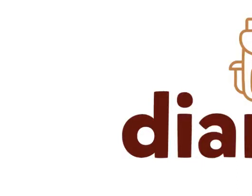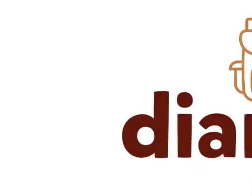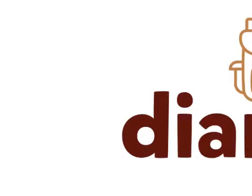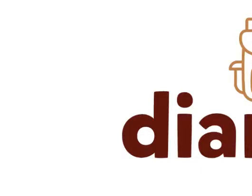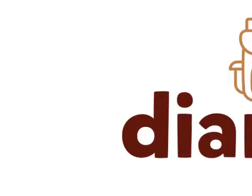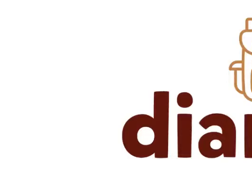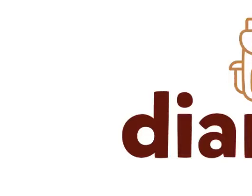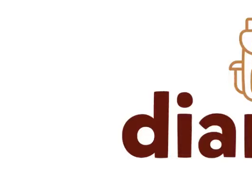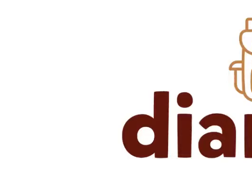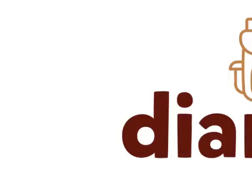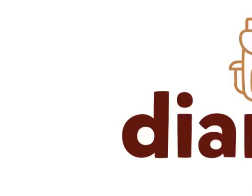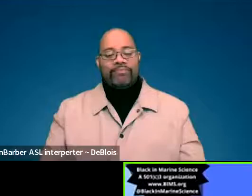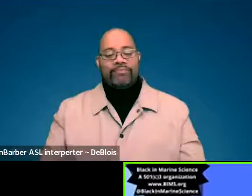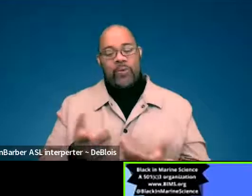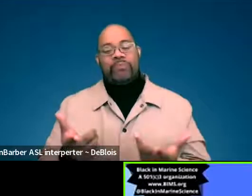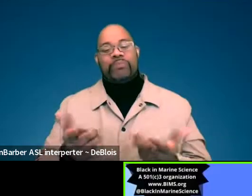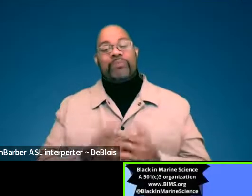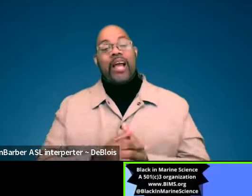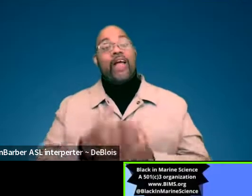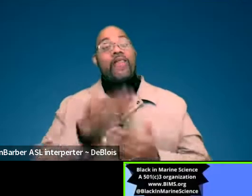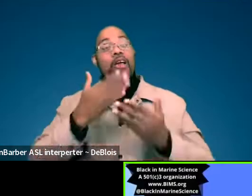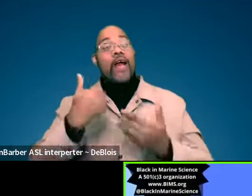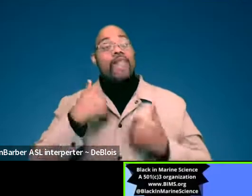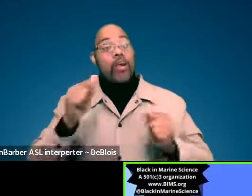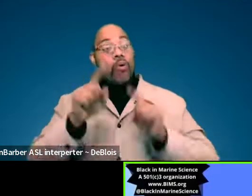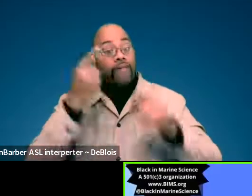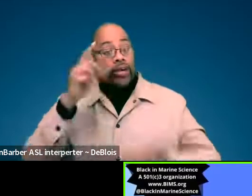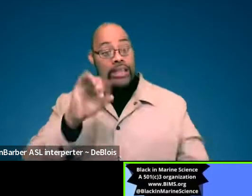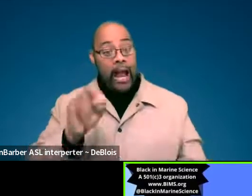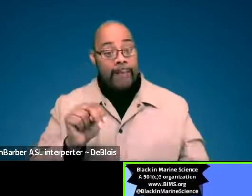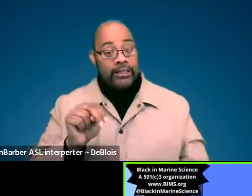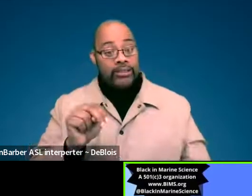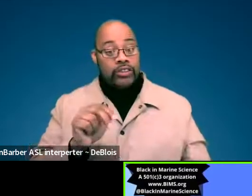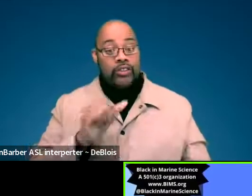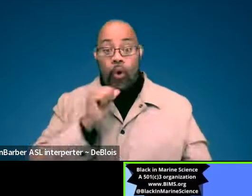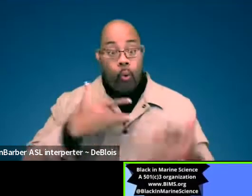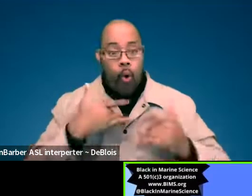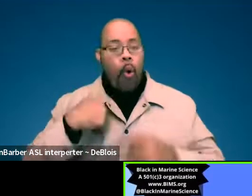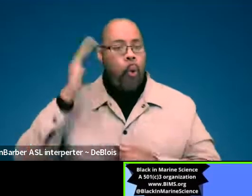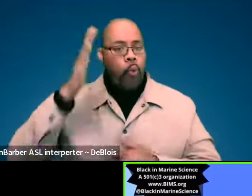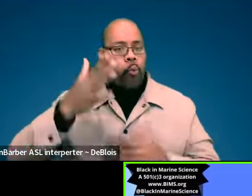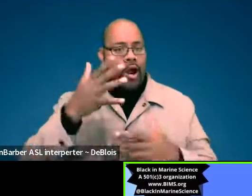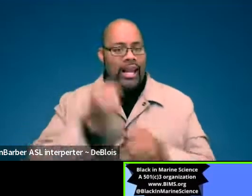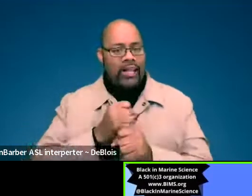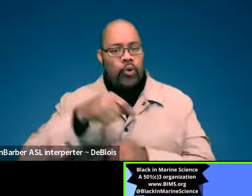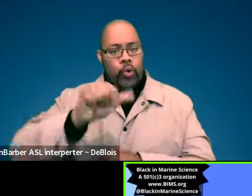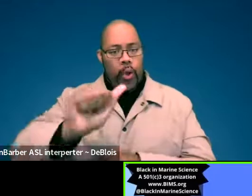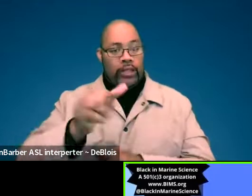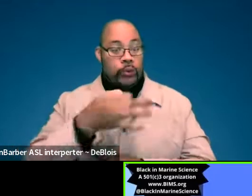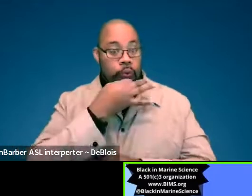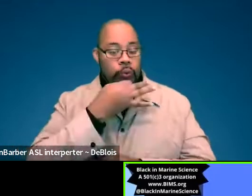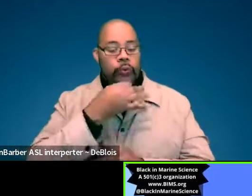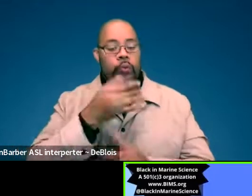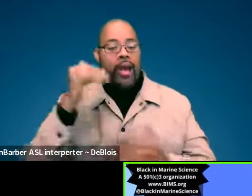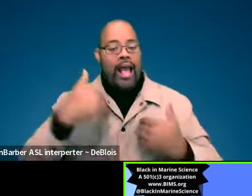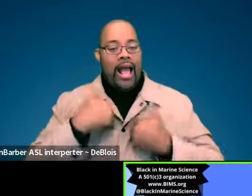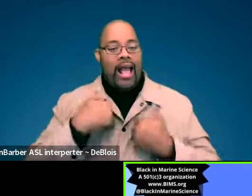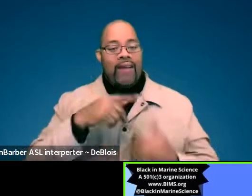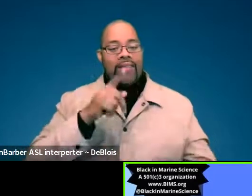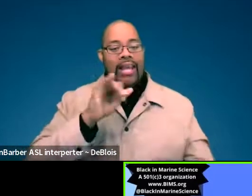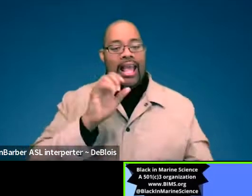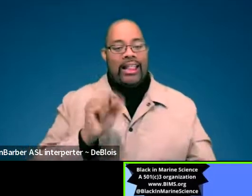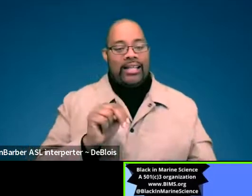you, Diamond. Thank you. And if you have questions for Diamond, don't worry. We're going to get to Q&A. We're just going to have